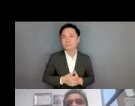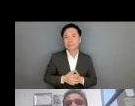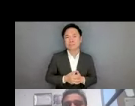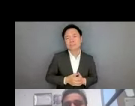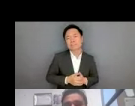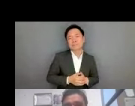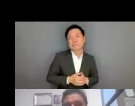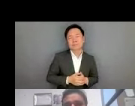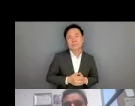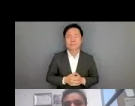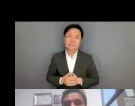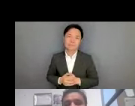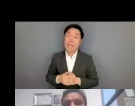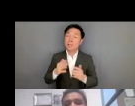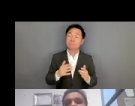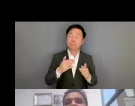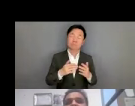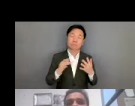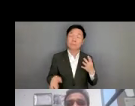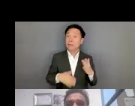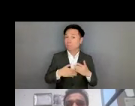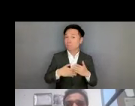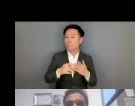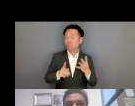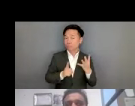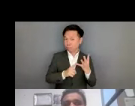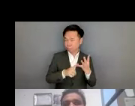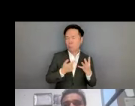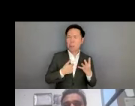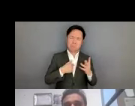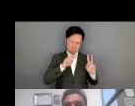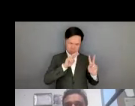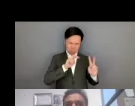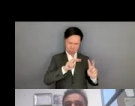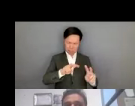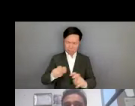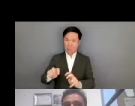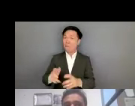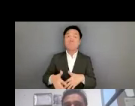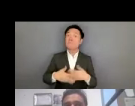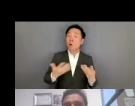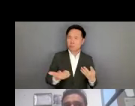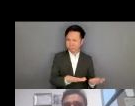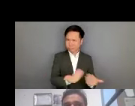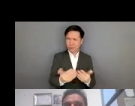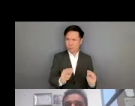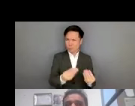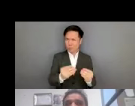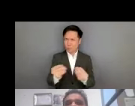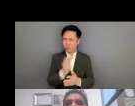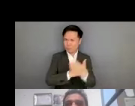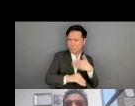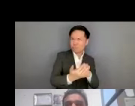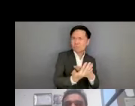prepared a research paper on the status of participation of young people with disabilities into